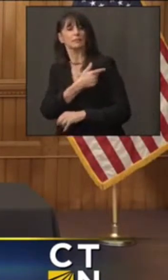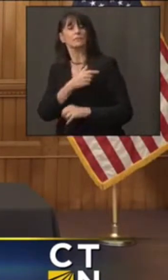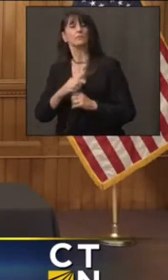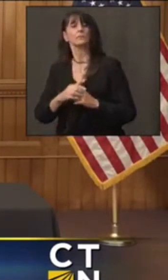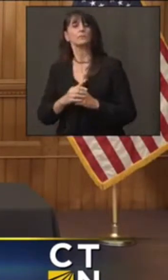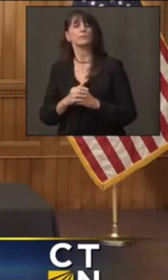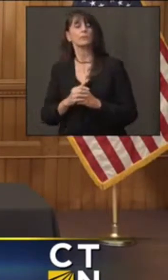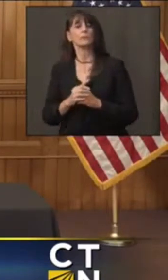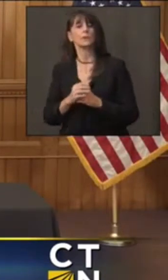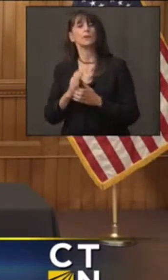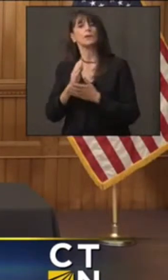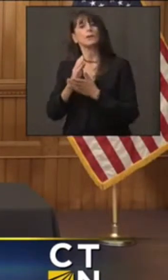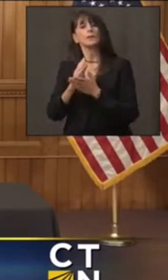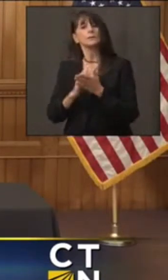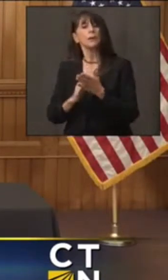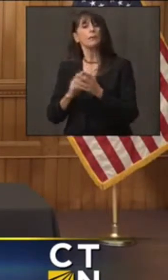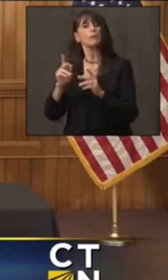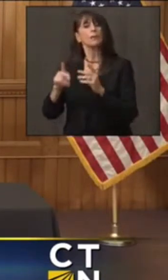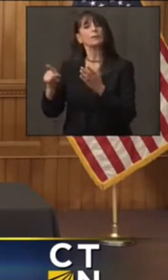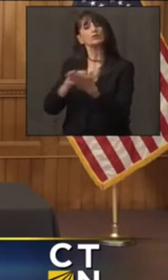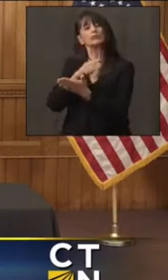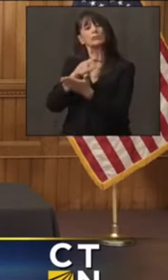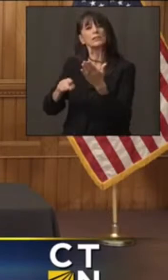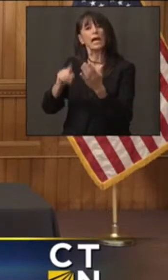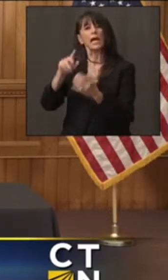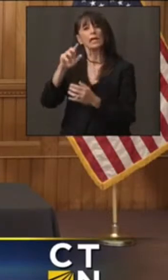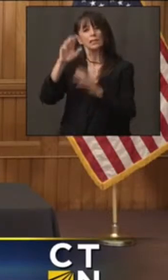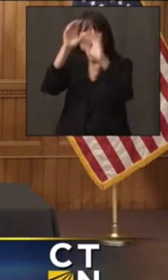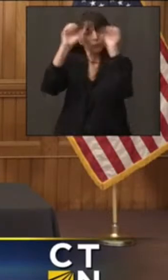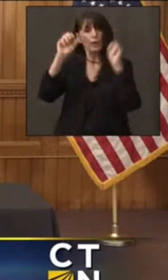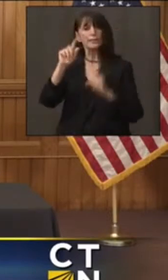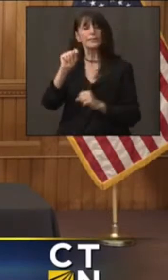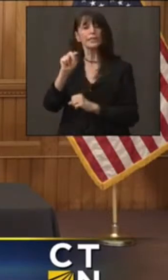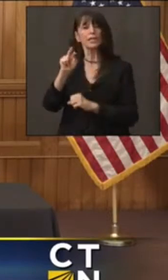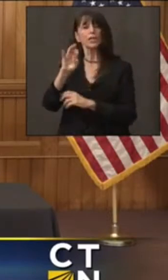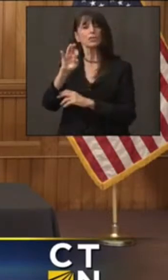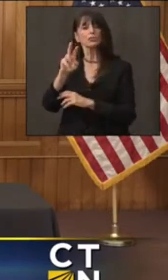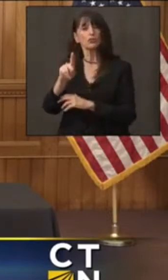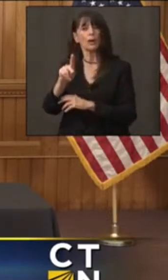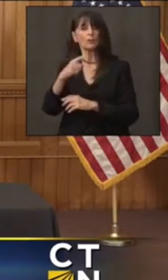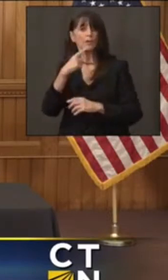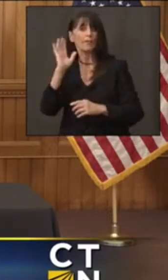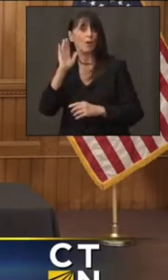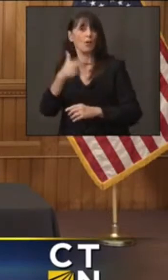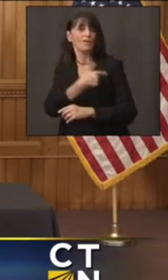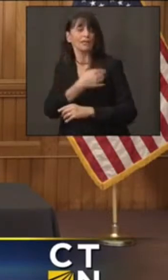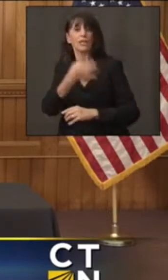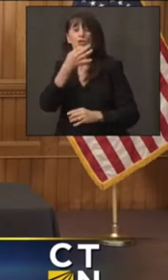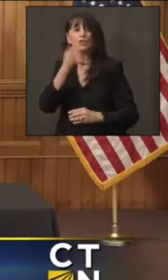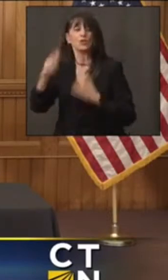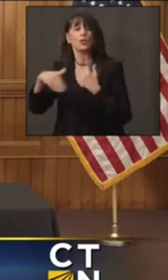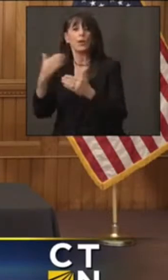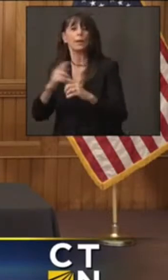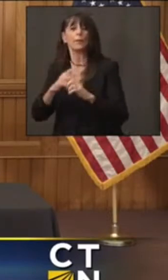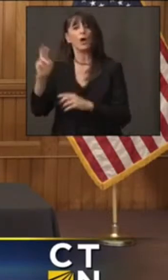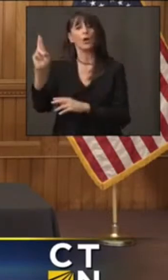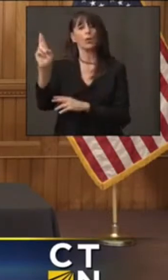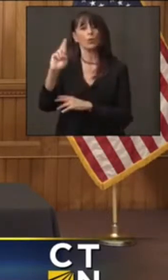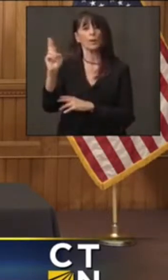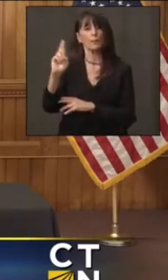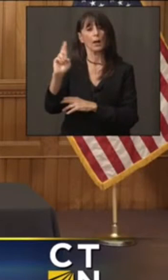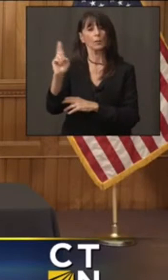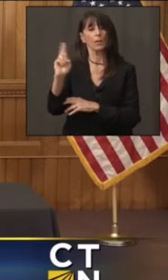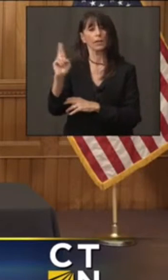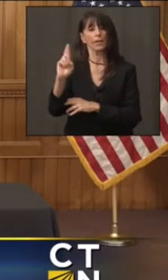for perhaps unwisely, unsafely rushing a vaccine to market, the Republicans countering by charging